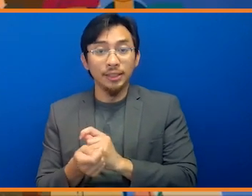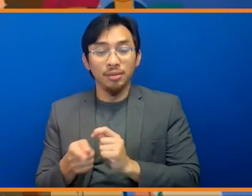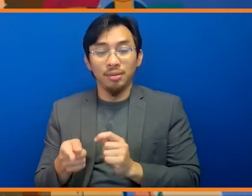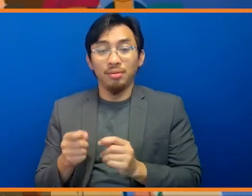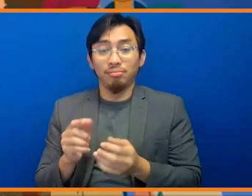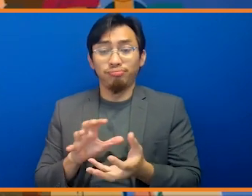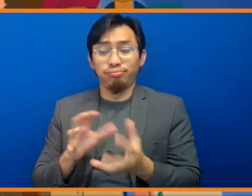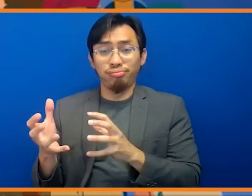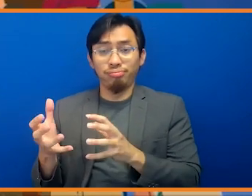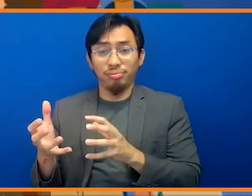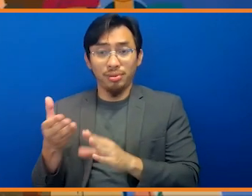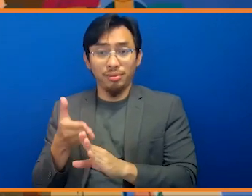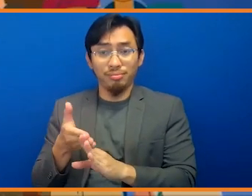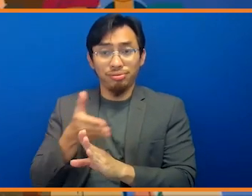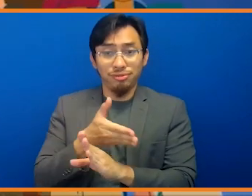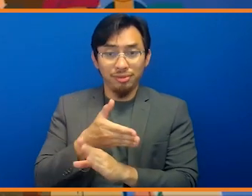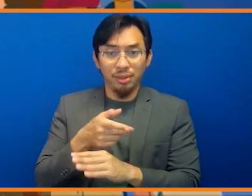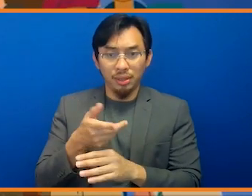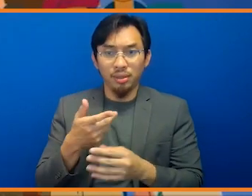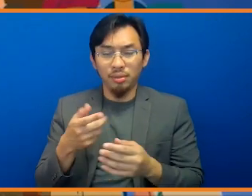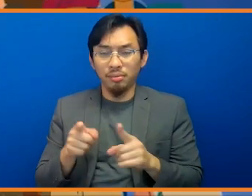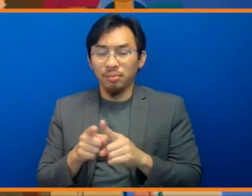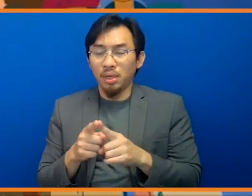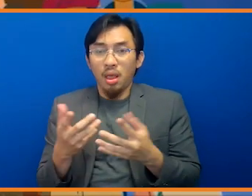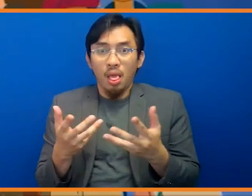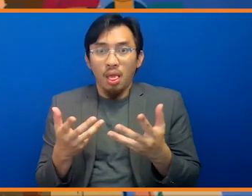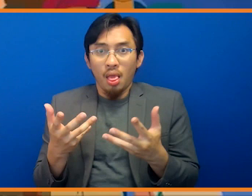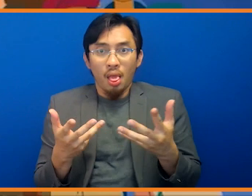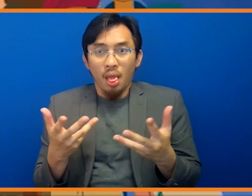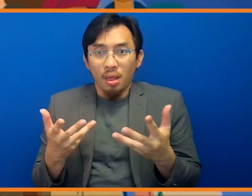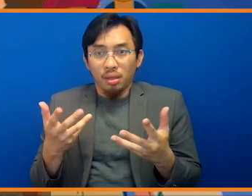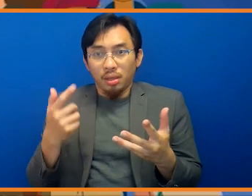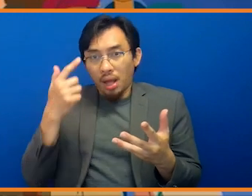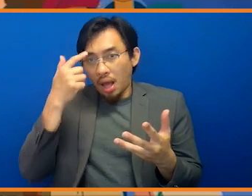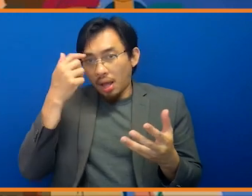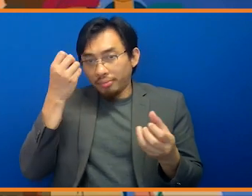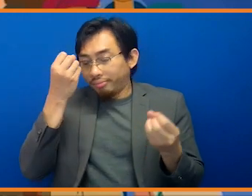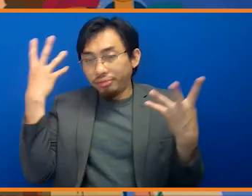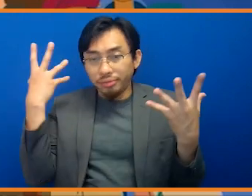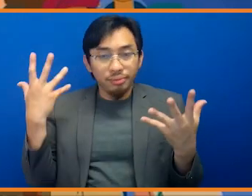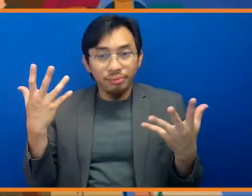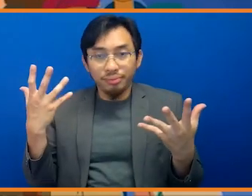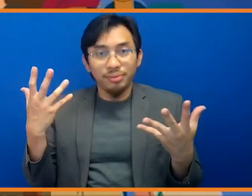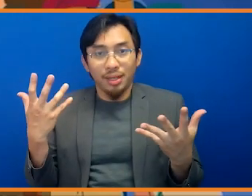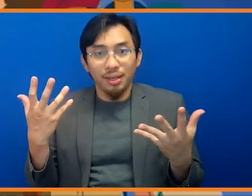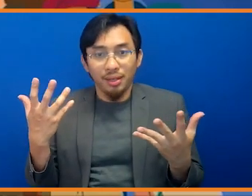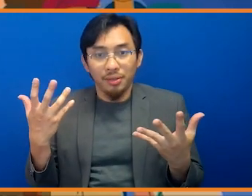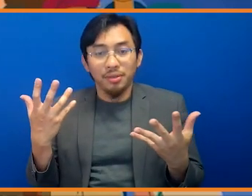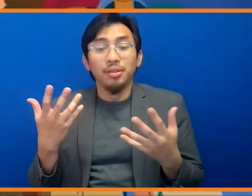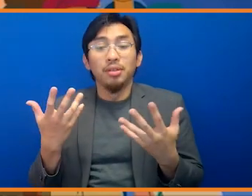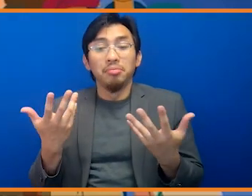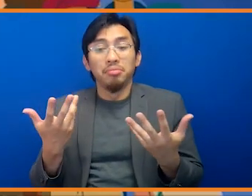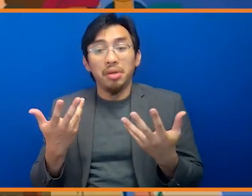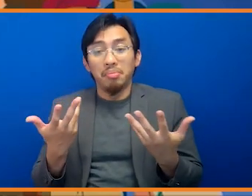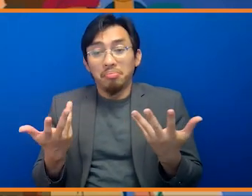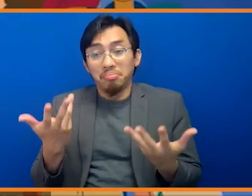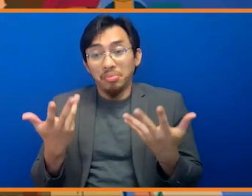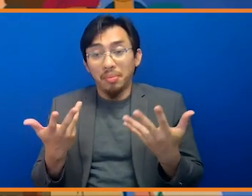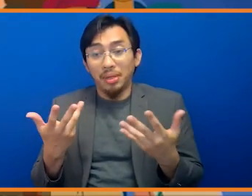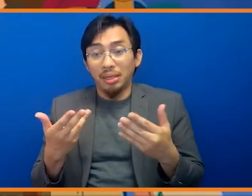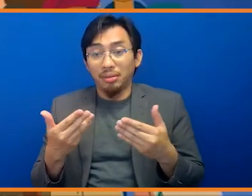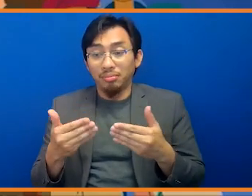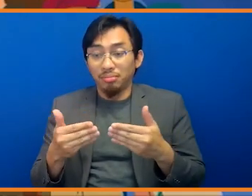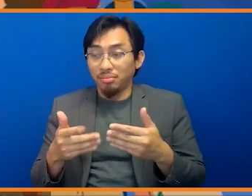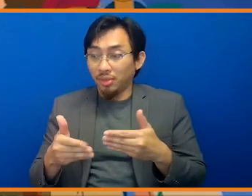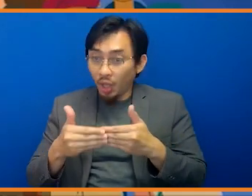Pre-disaster situation is in danger of amnesia. The loss of continuity of